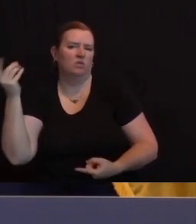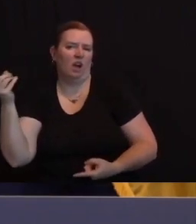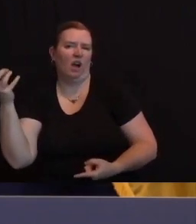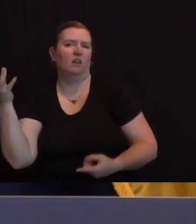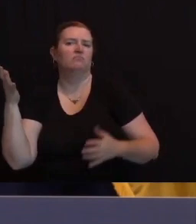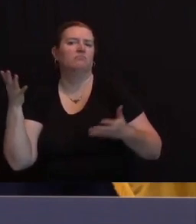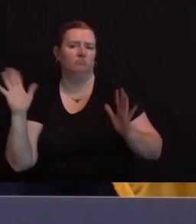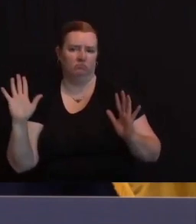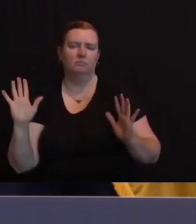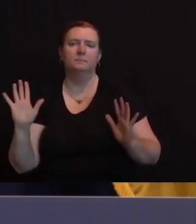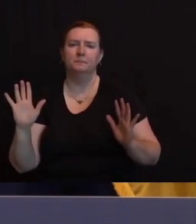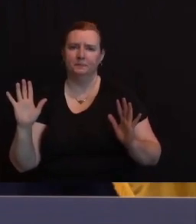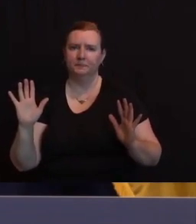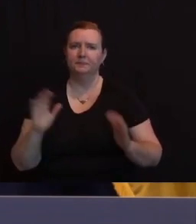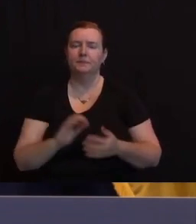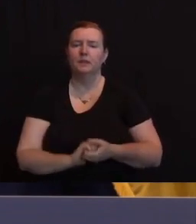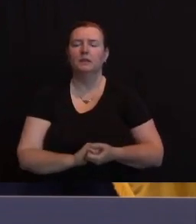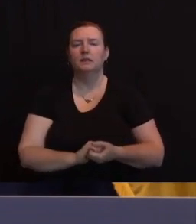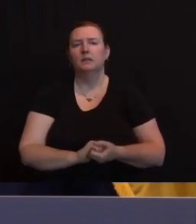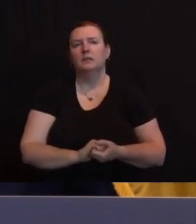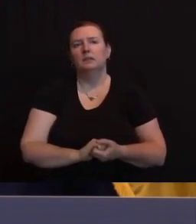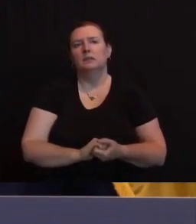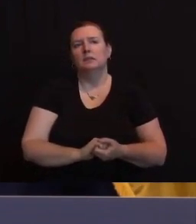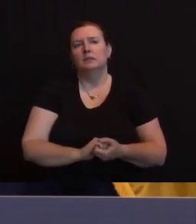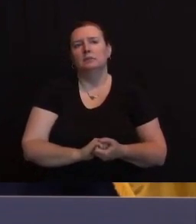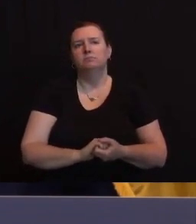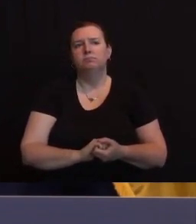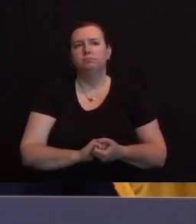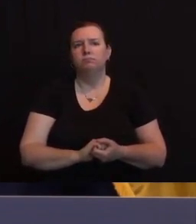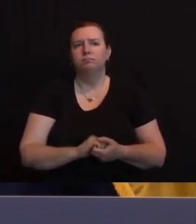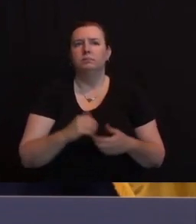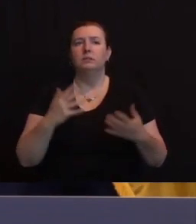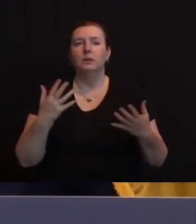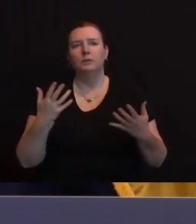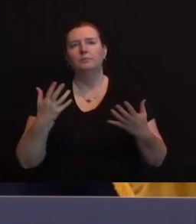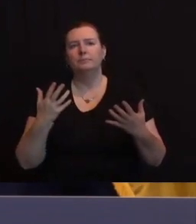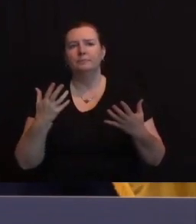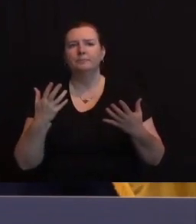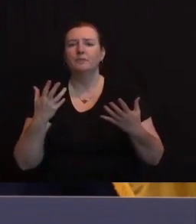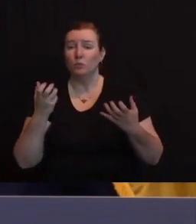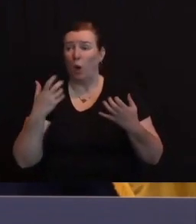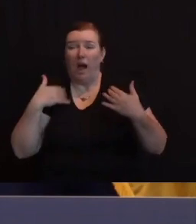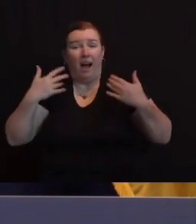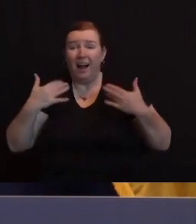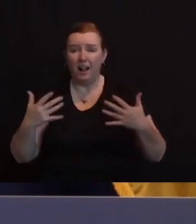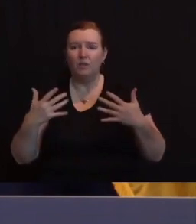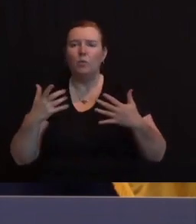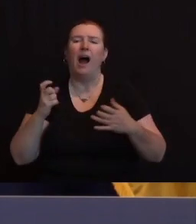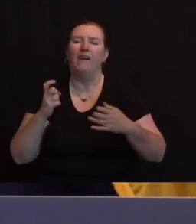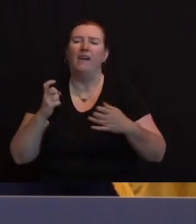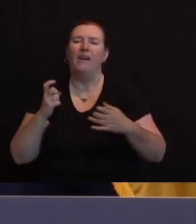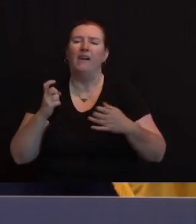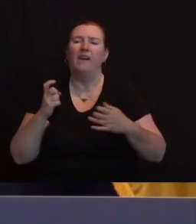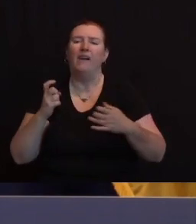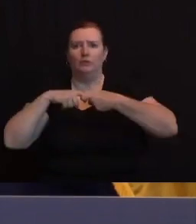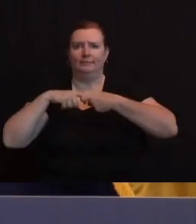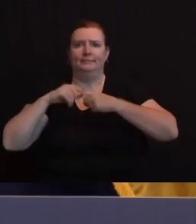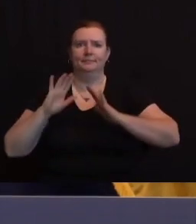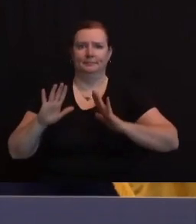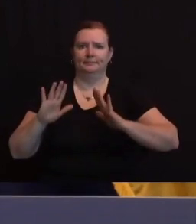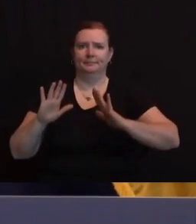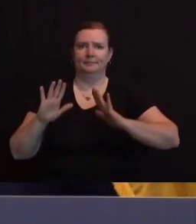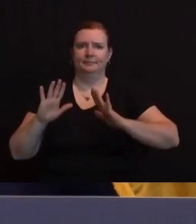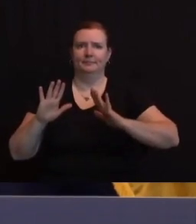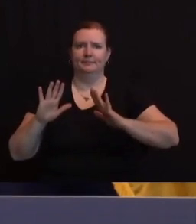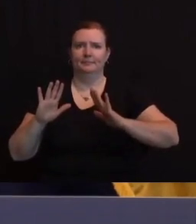This is a reason why we have had to hit pause on expanding the restart of more indoor activities like dining and health,